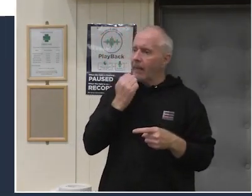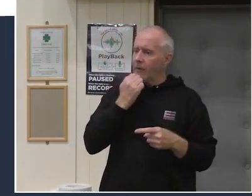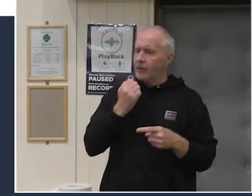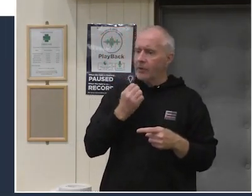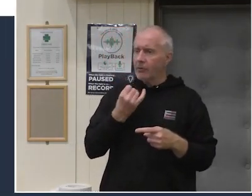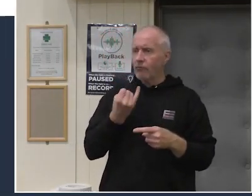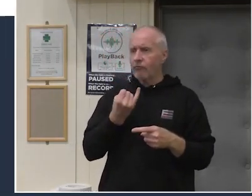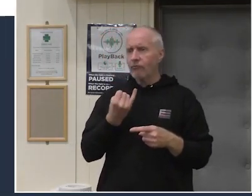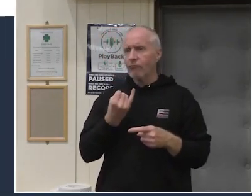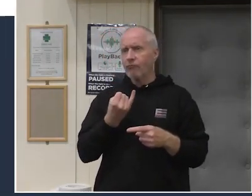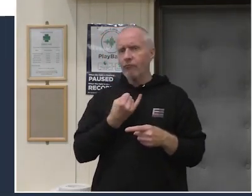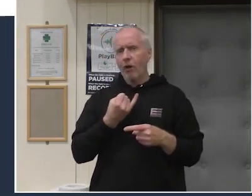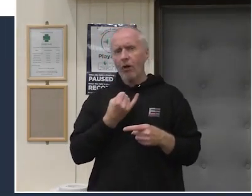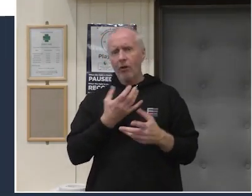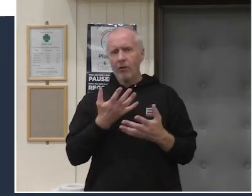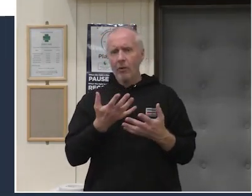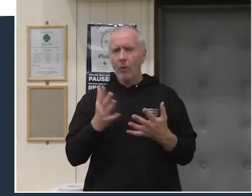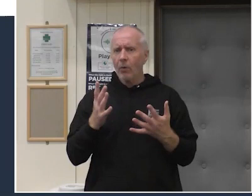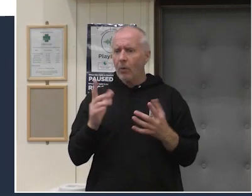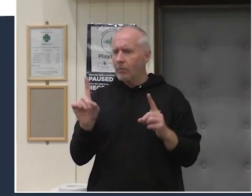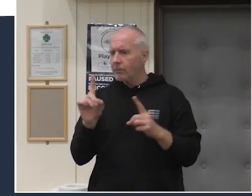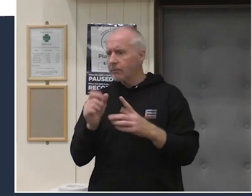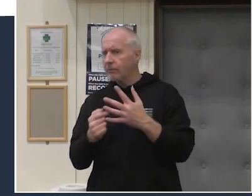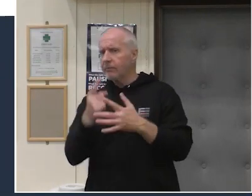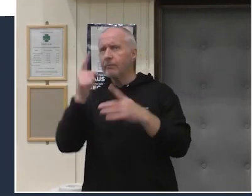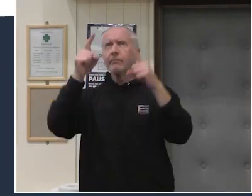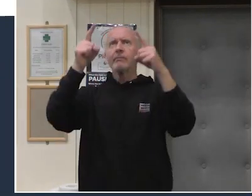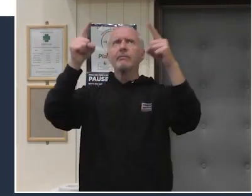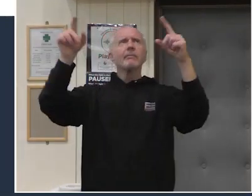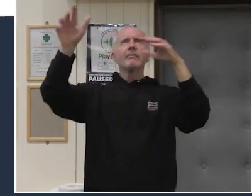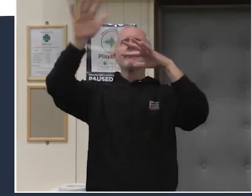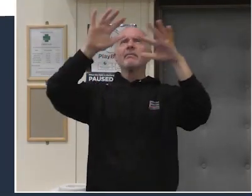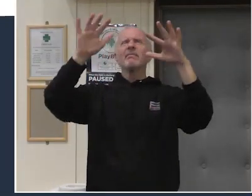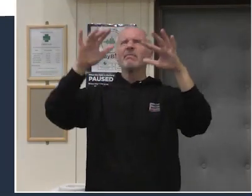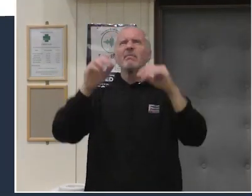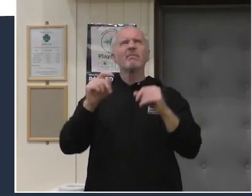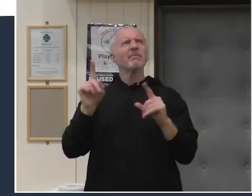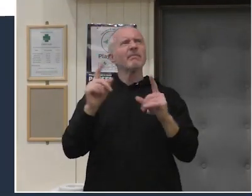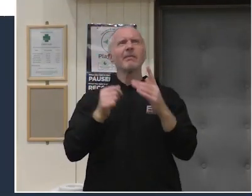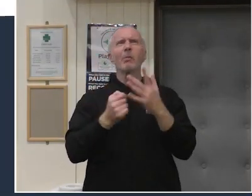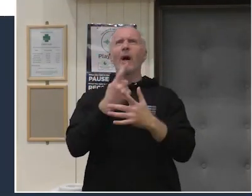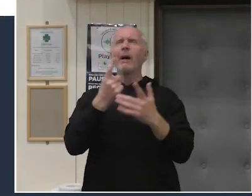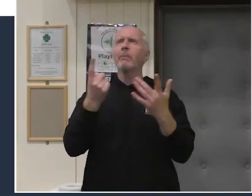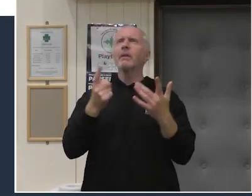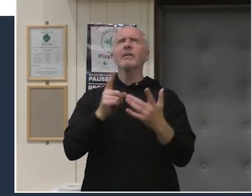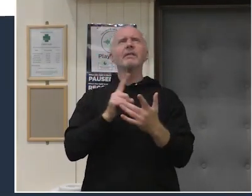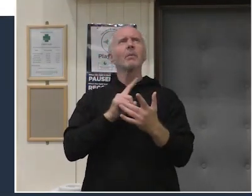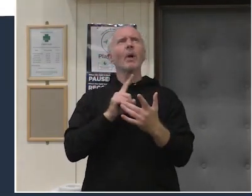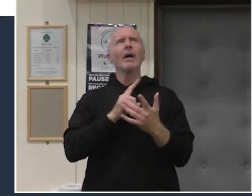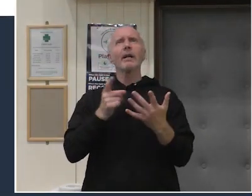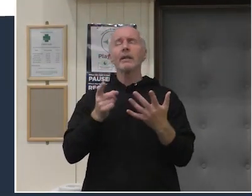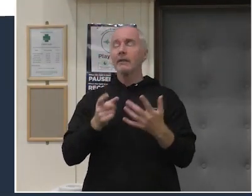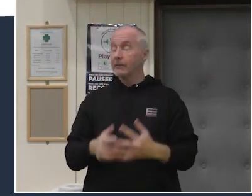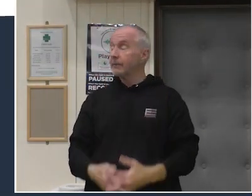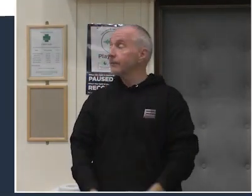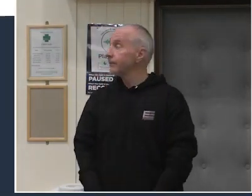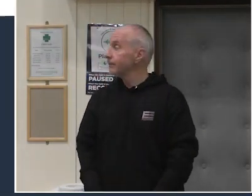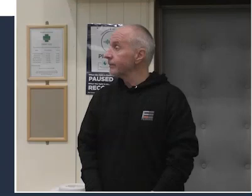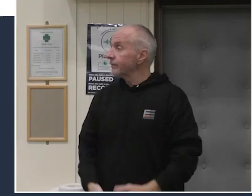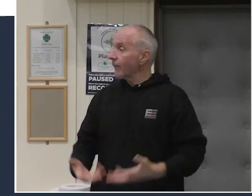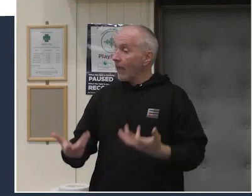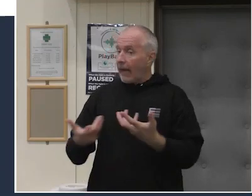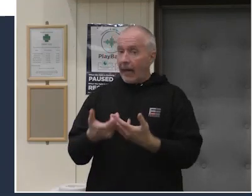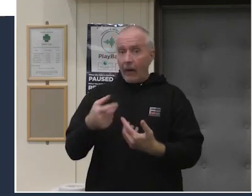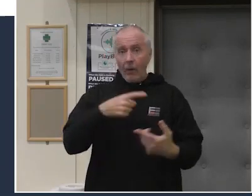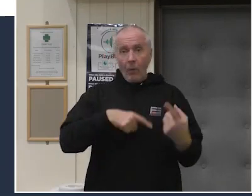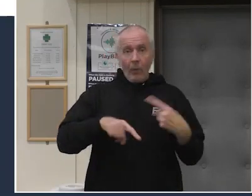bit strange is going off with the universe. Now, in order to try and explain how we solve